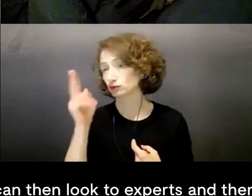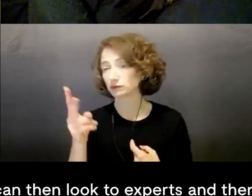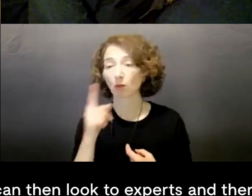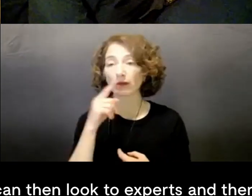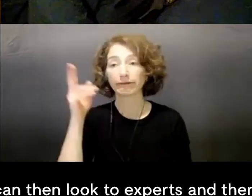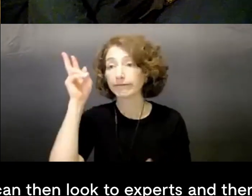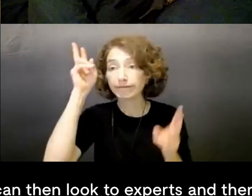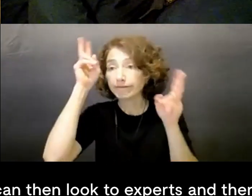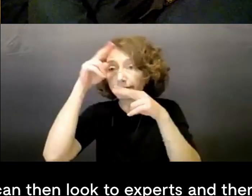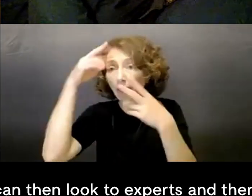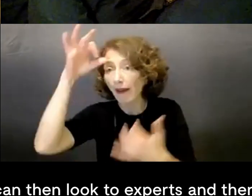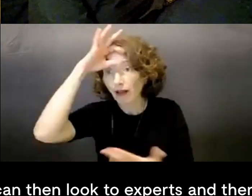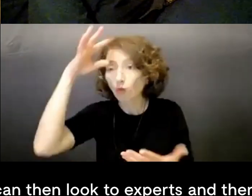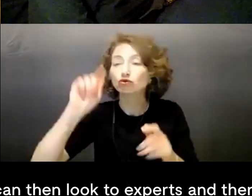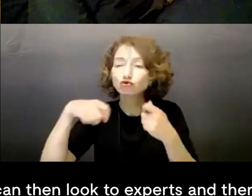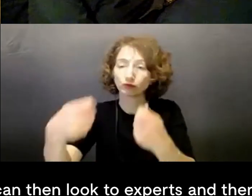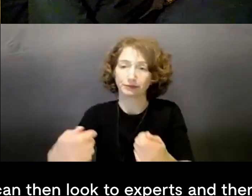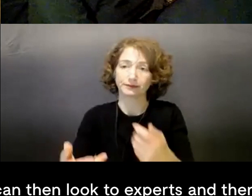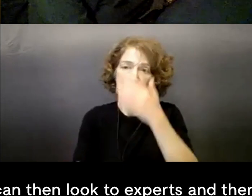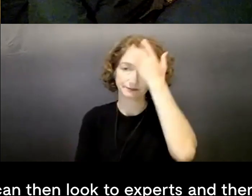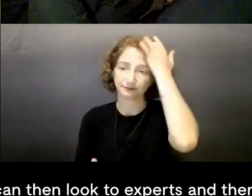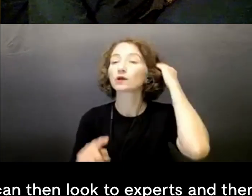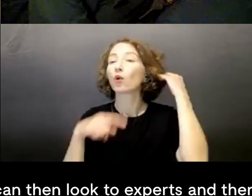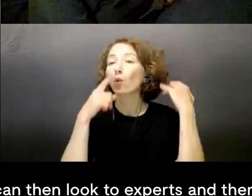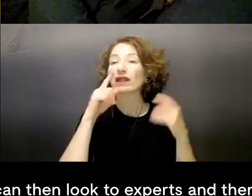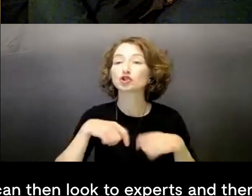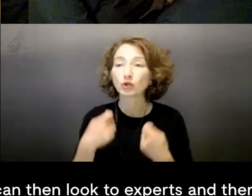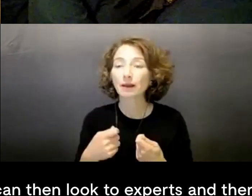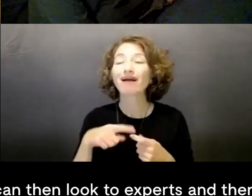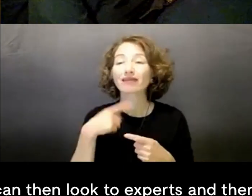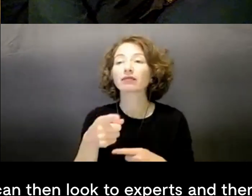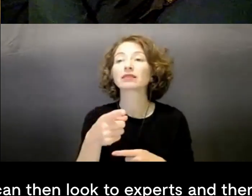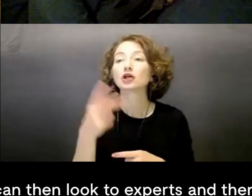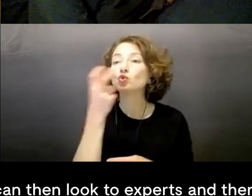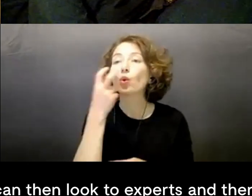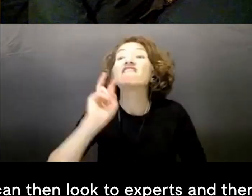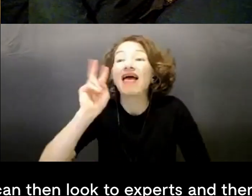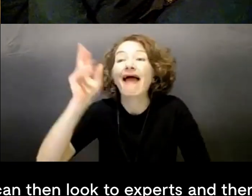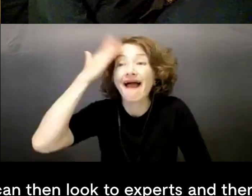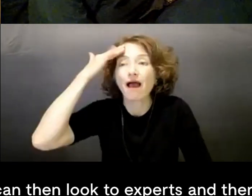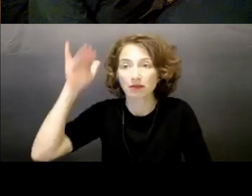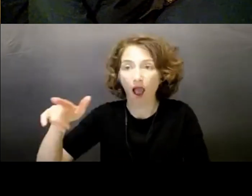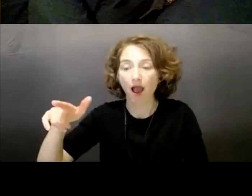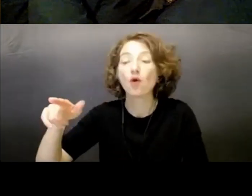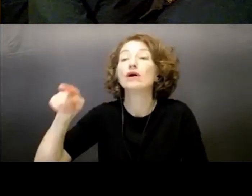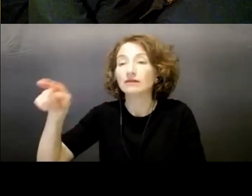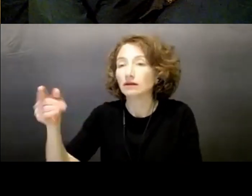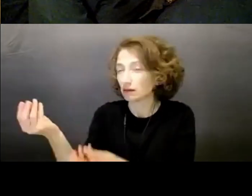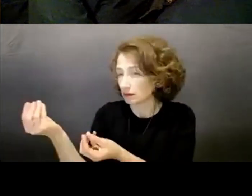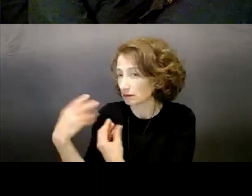you do that, you can then look to experts, and then you do things with sensitivity.